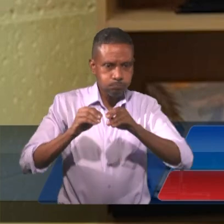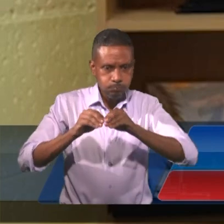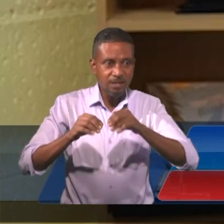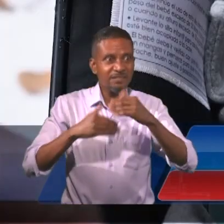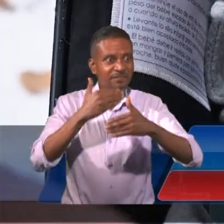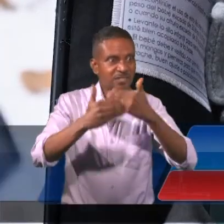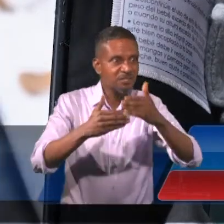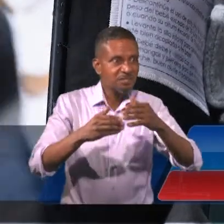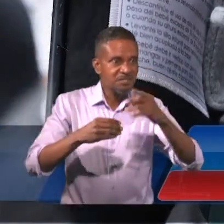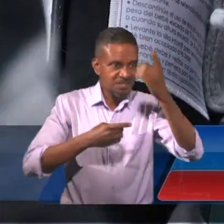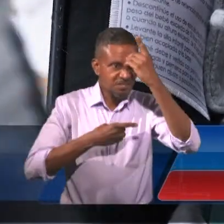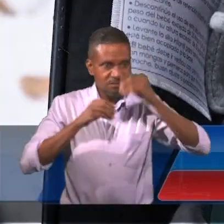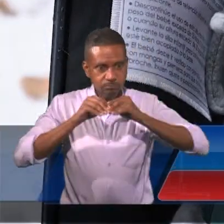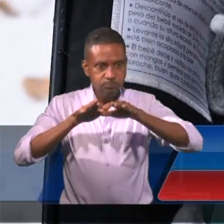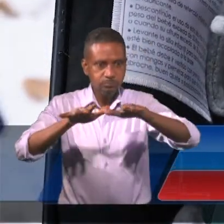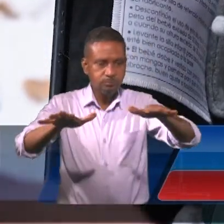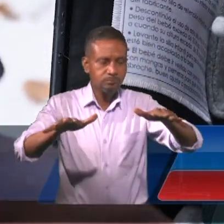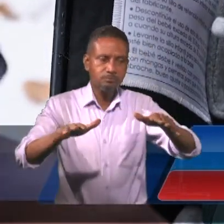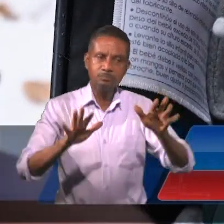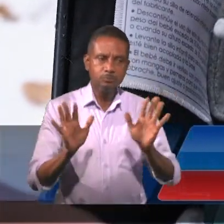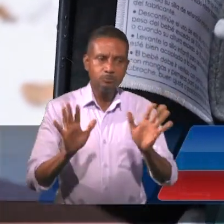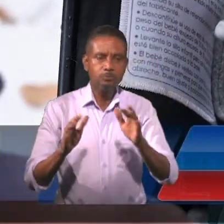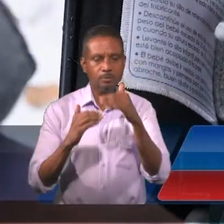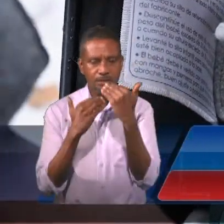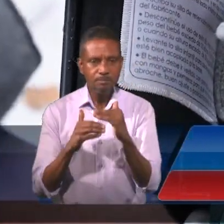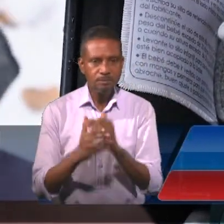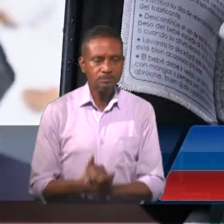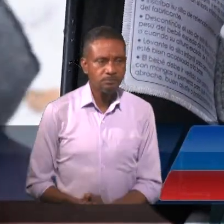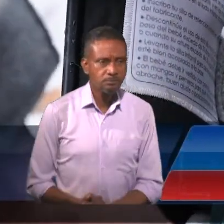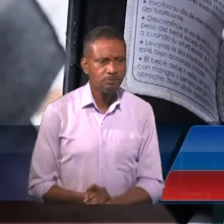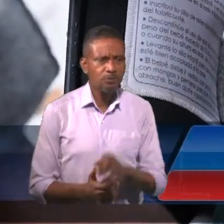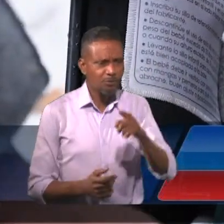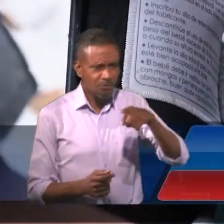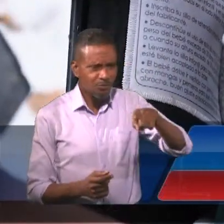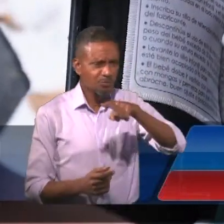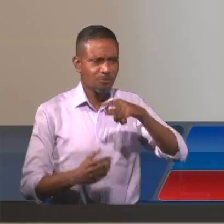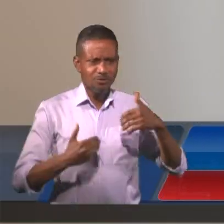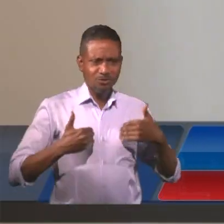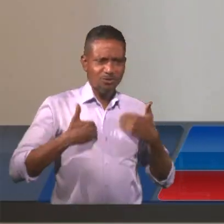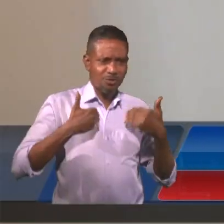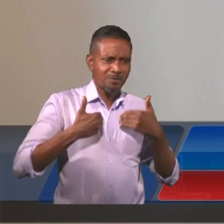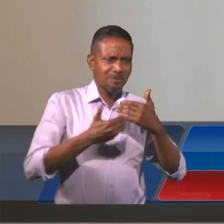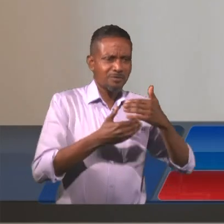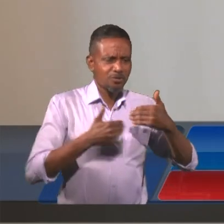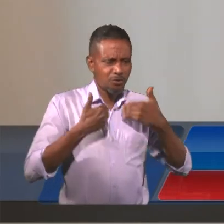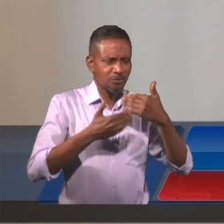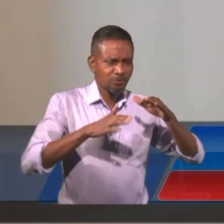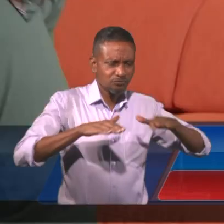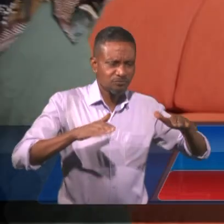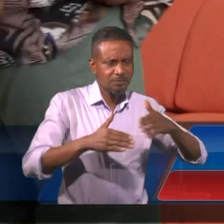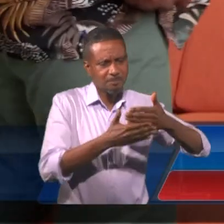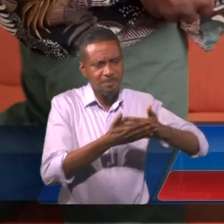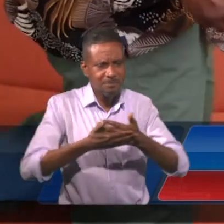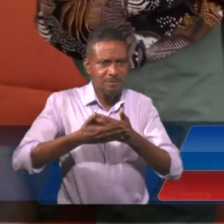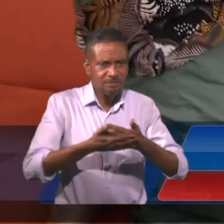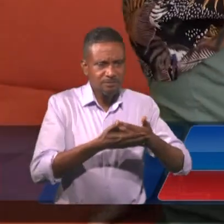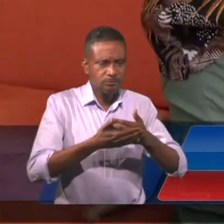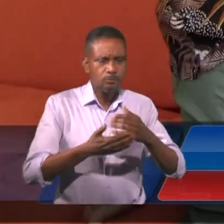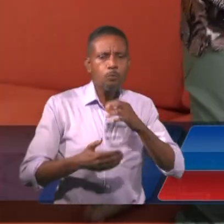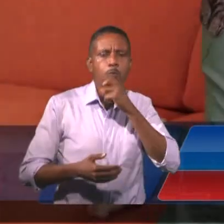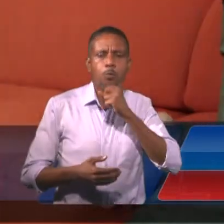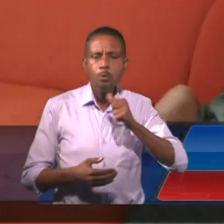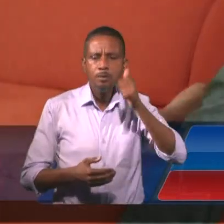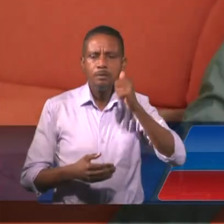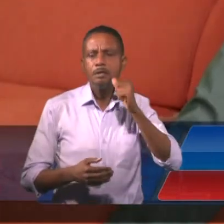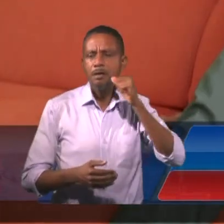diseases. Vulnerable groups such as infants, young children, older adults, and women who are